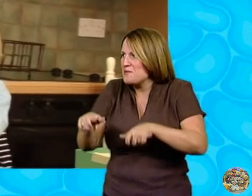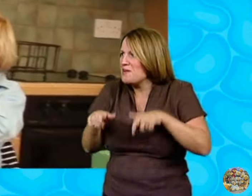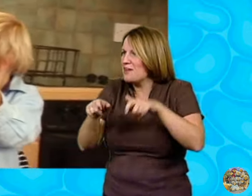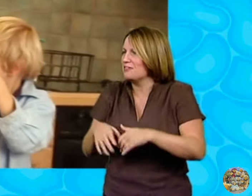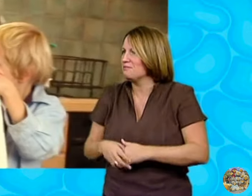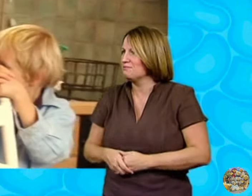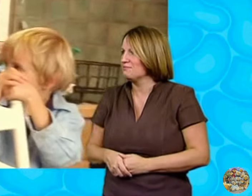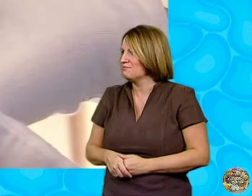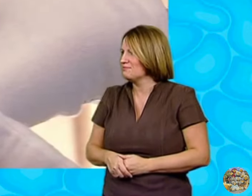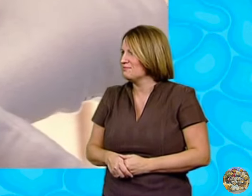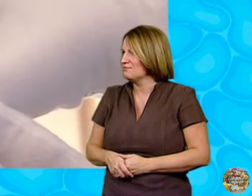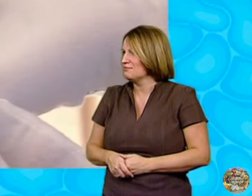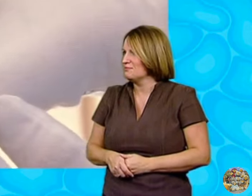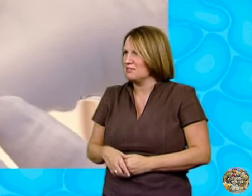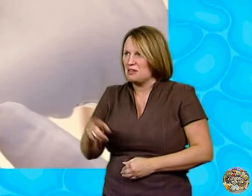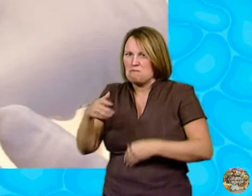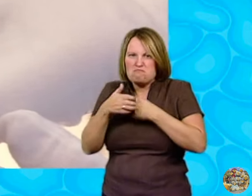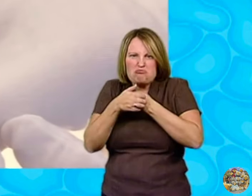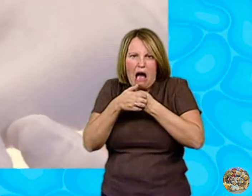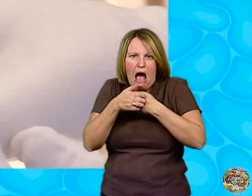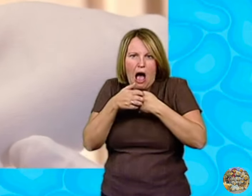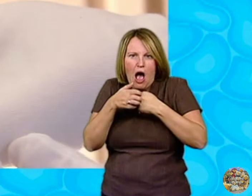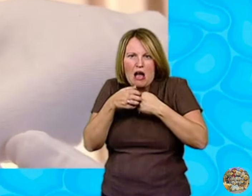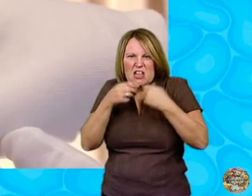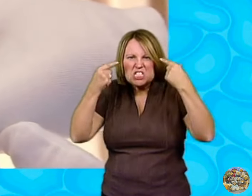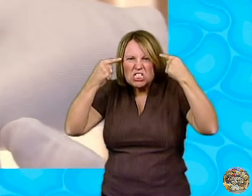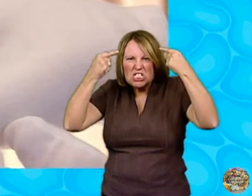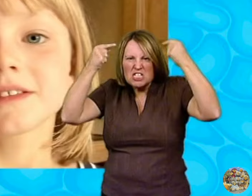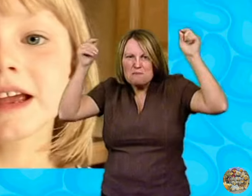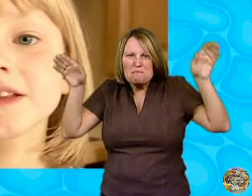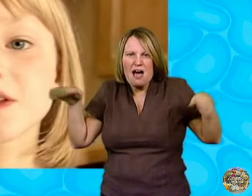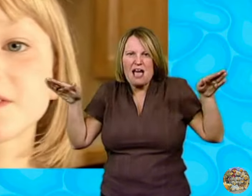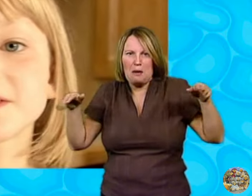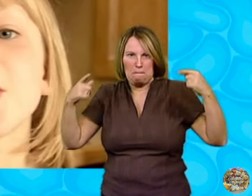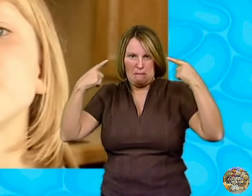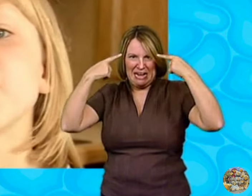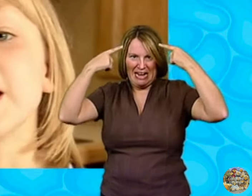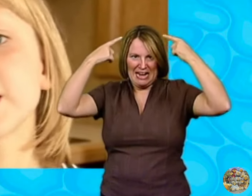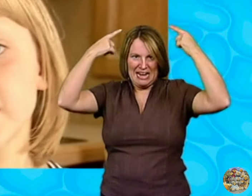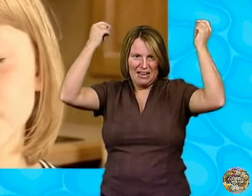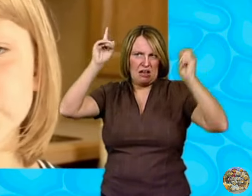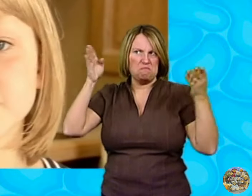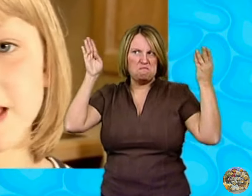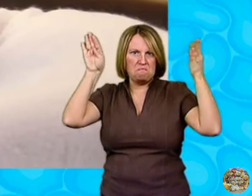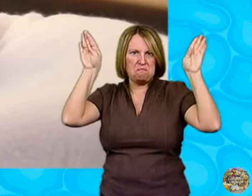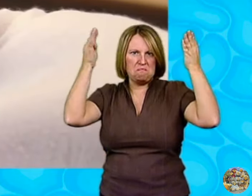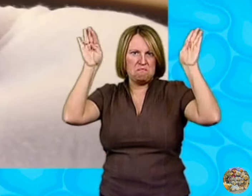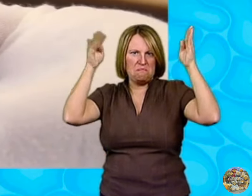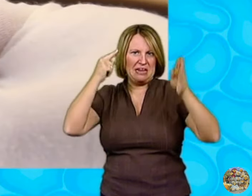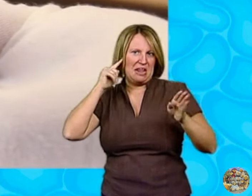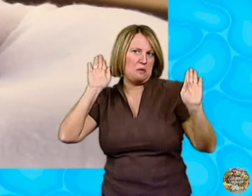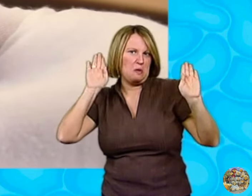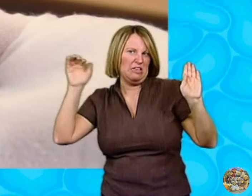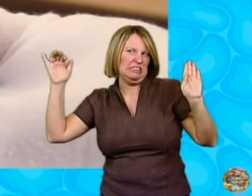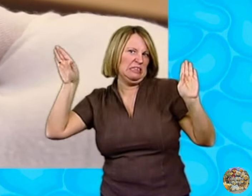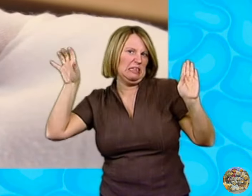bat hospital. This is a brown long-eared bat. Its ears are so big, it means that it can